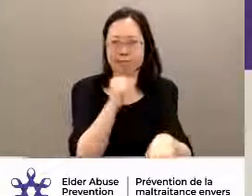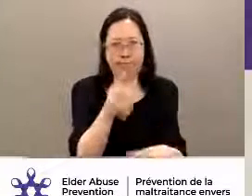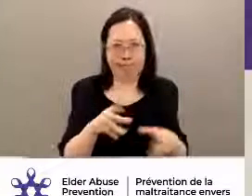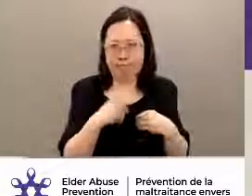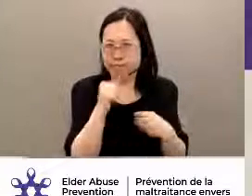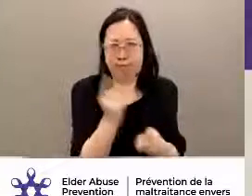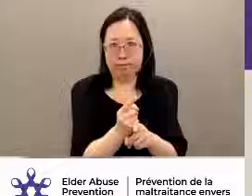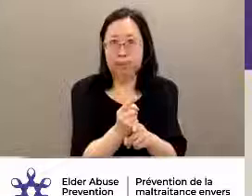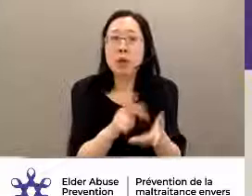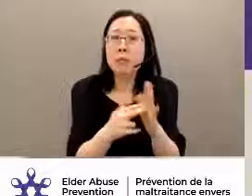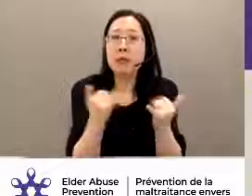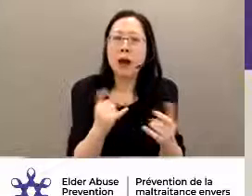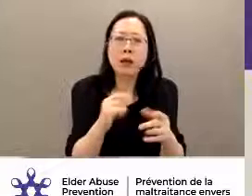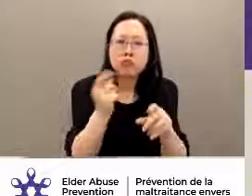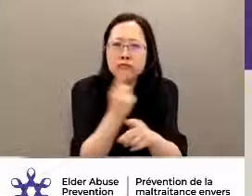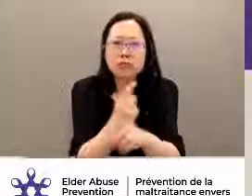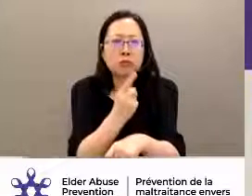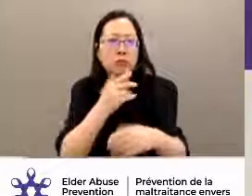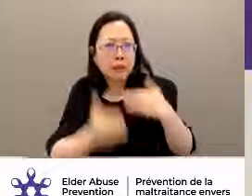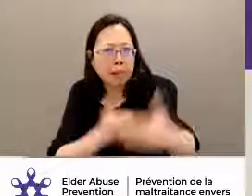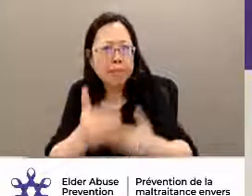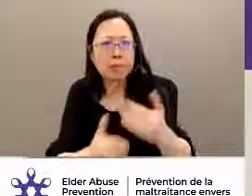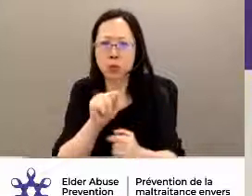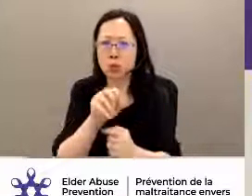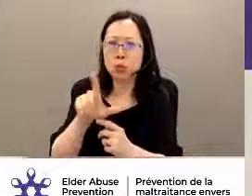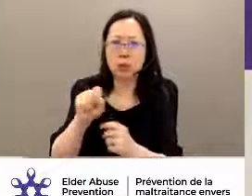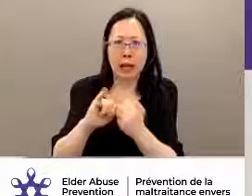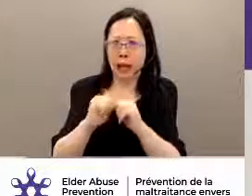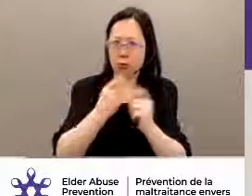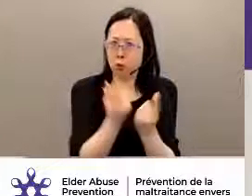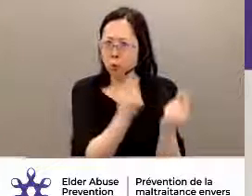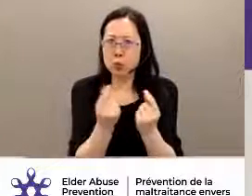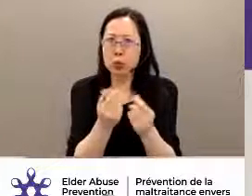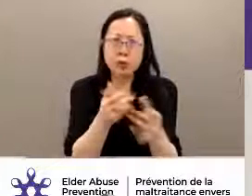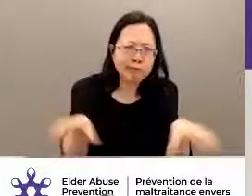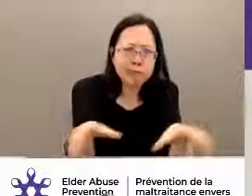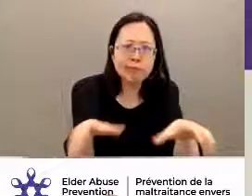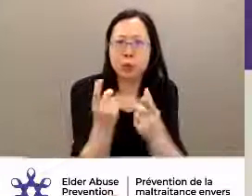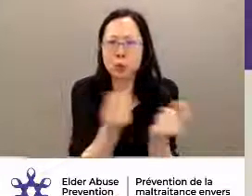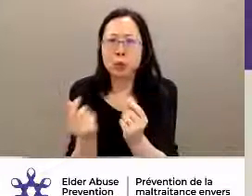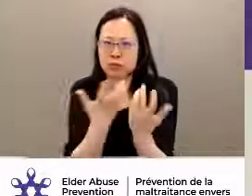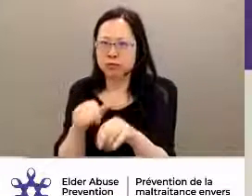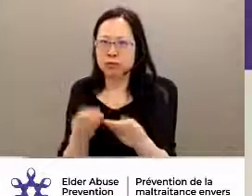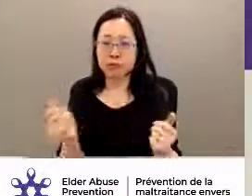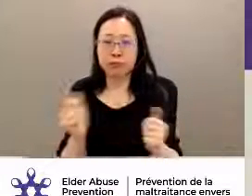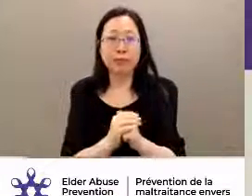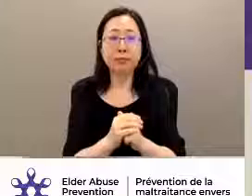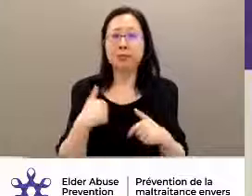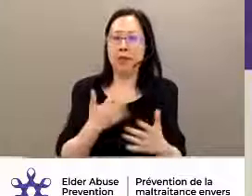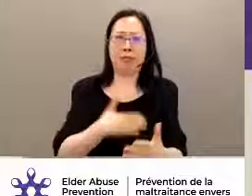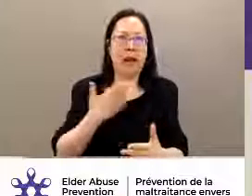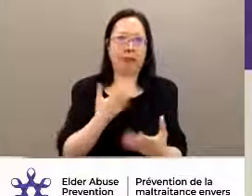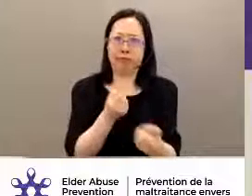bullying between older adults. I'm so pleased to be co-hosting this webinar with my colleague from the Canadian Network for the Prevention of Elder